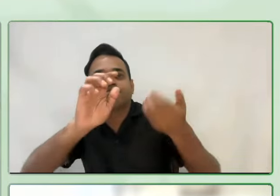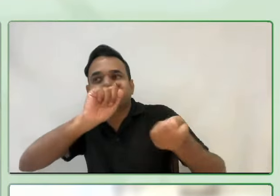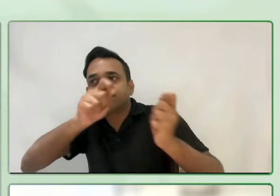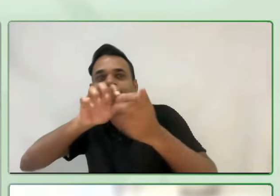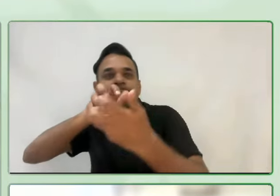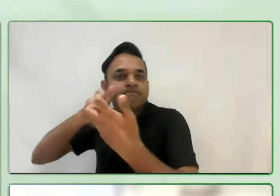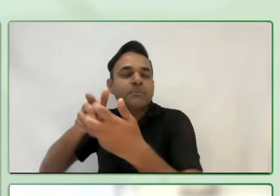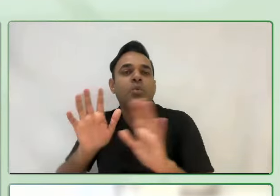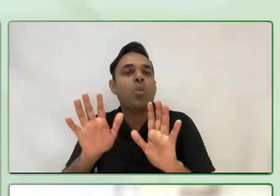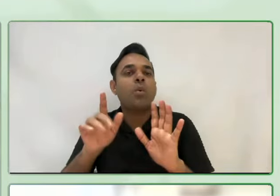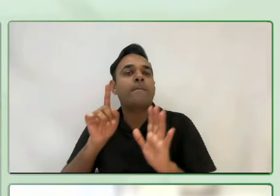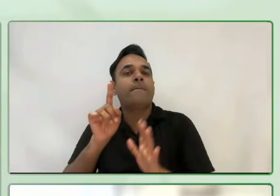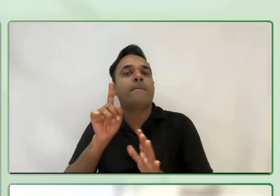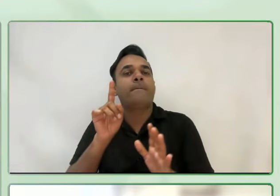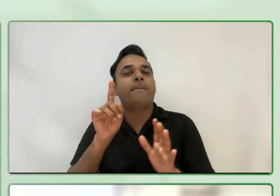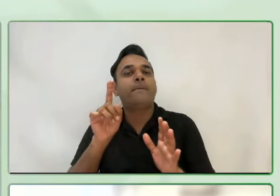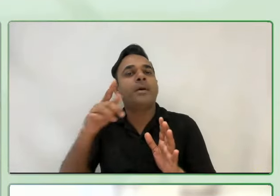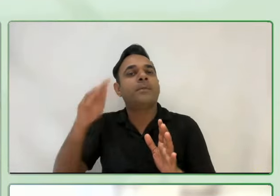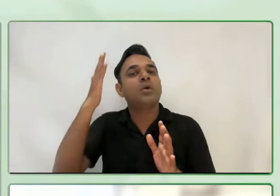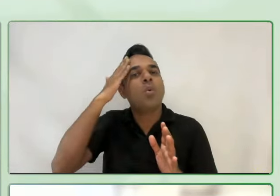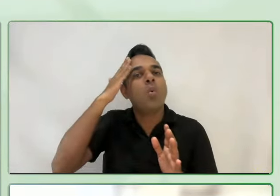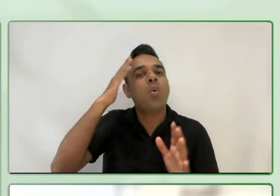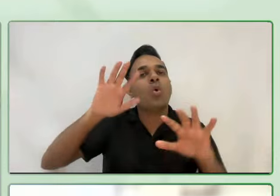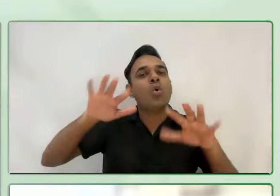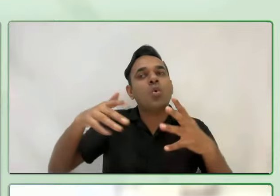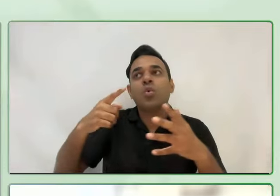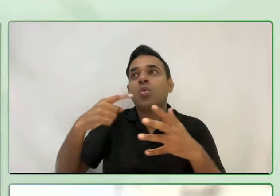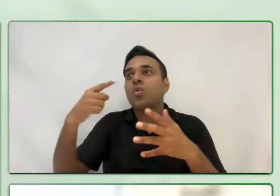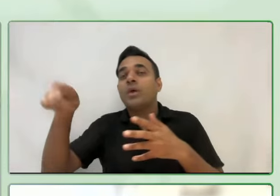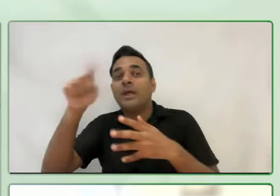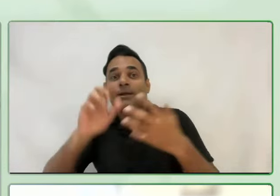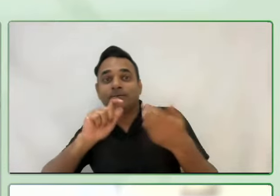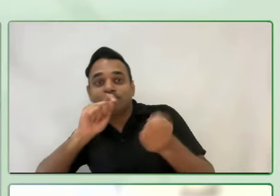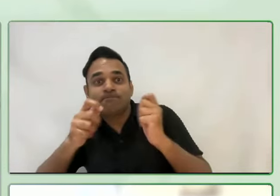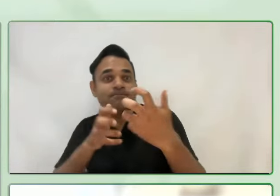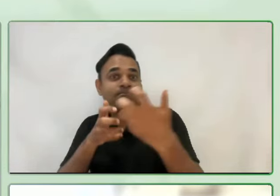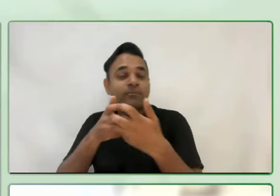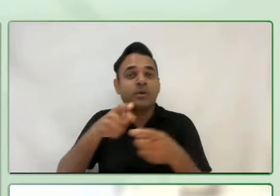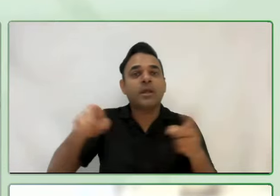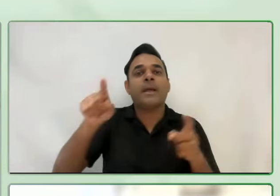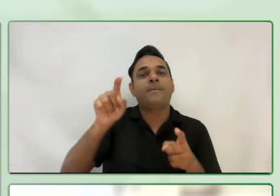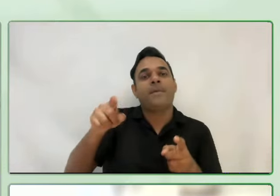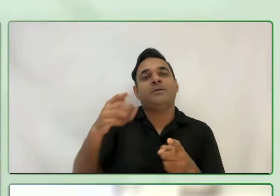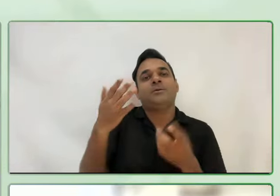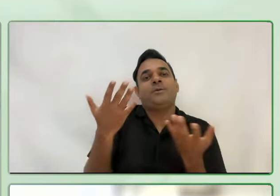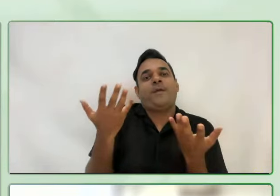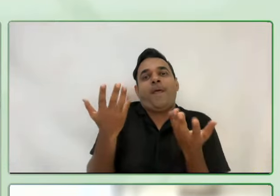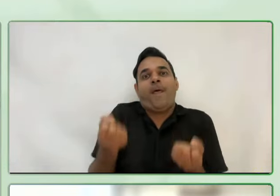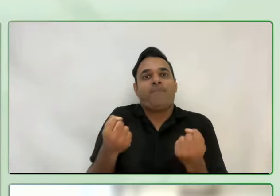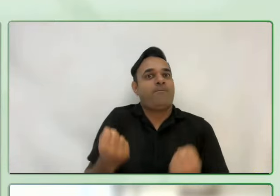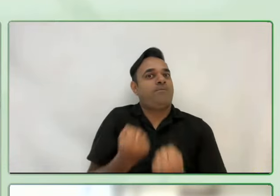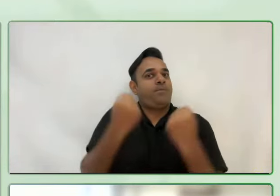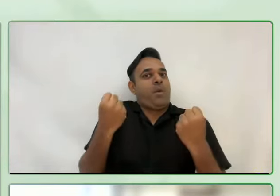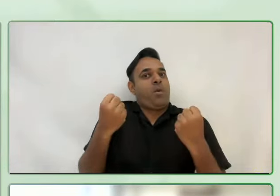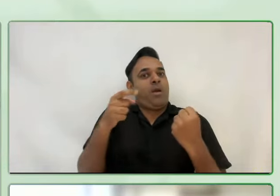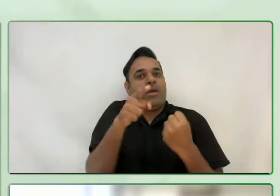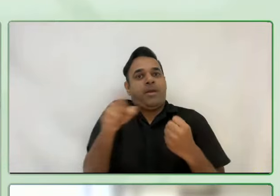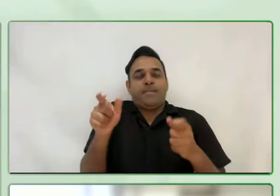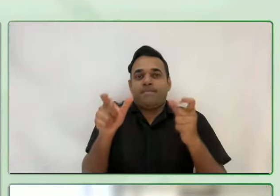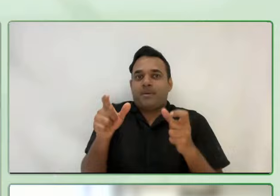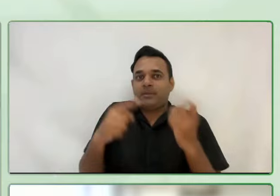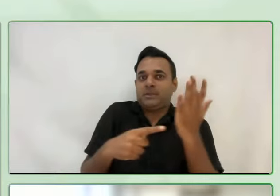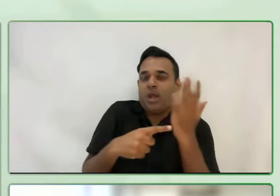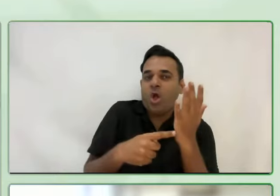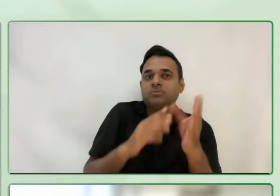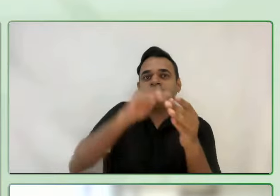do see chief productivity officers starting to emerge in some corporations. And of course, their task is efficiency, productivity, giving everybody the